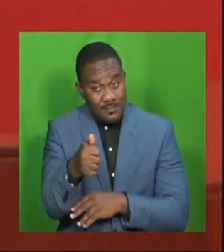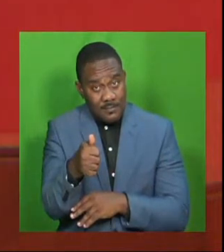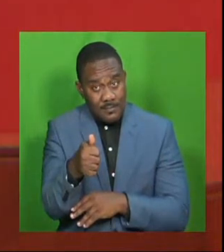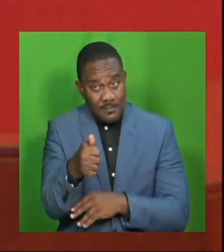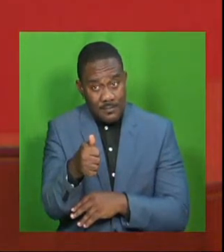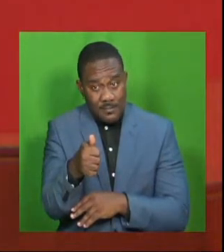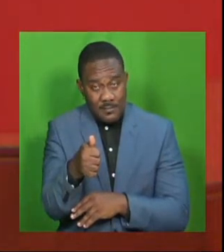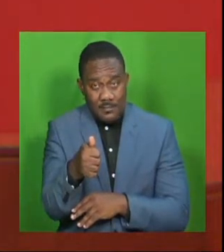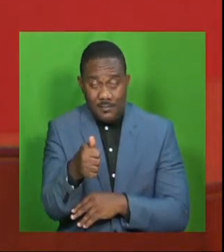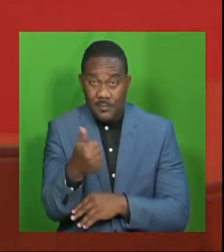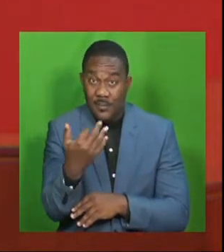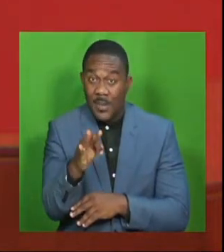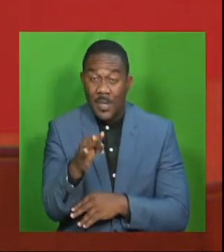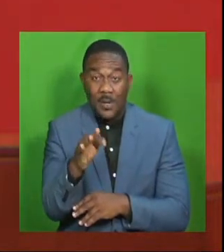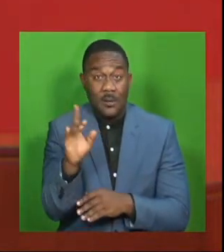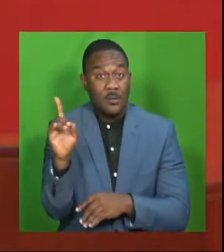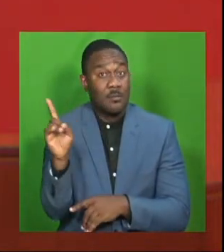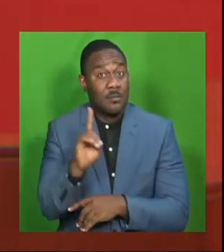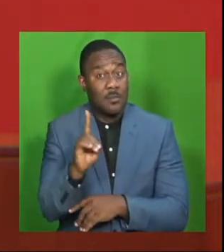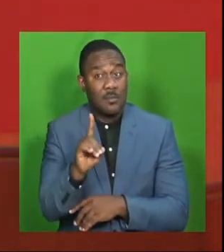of December